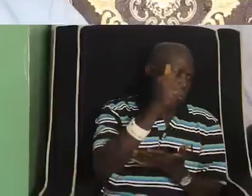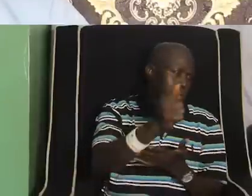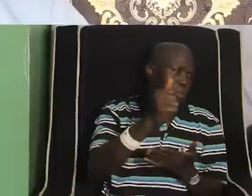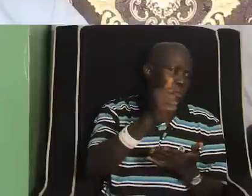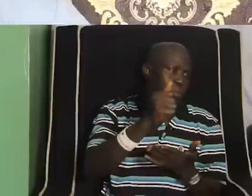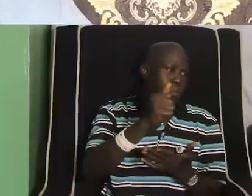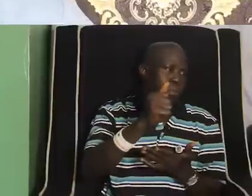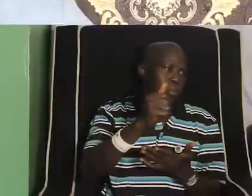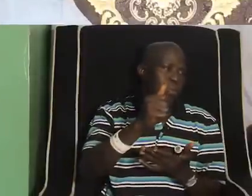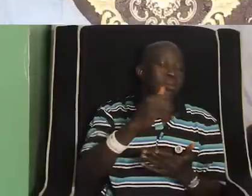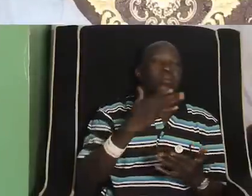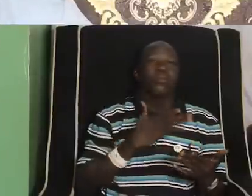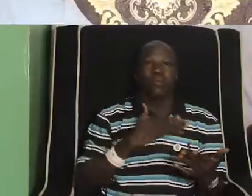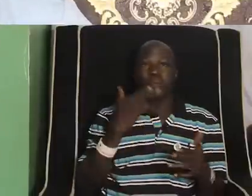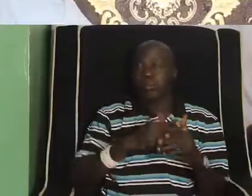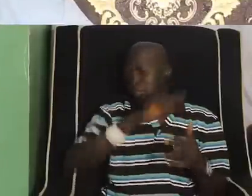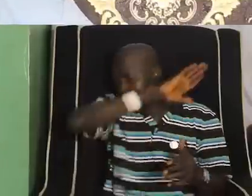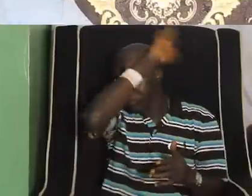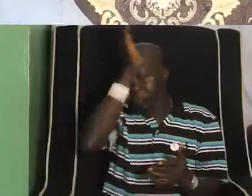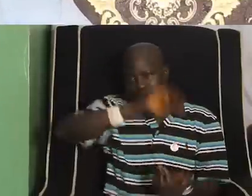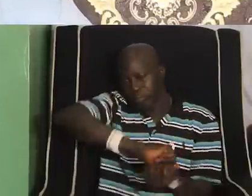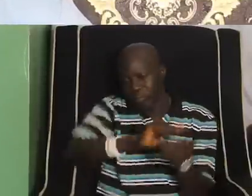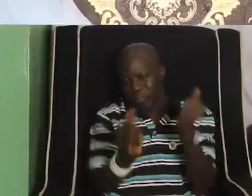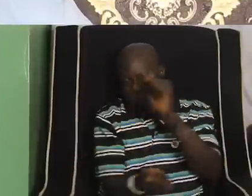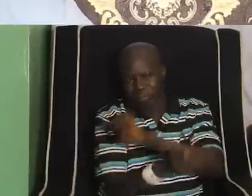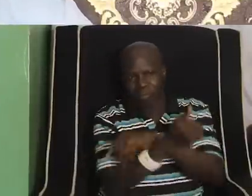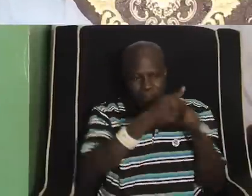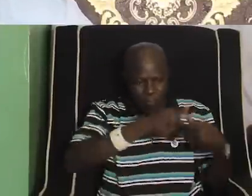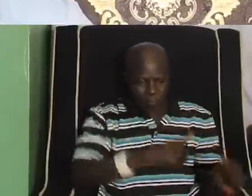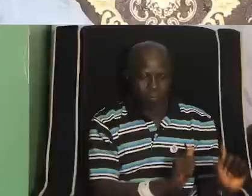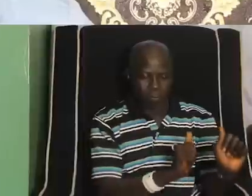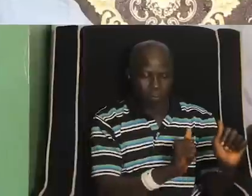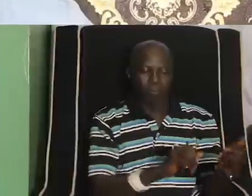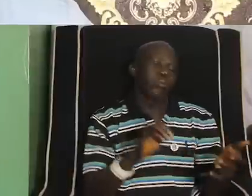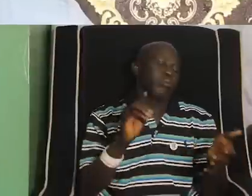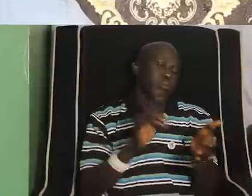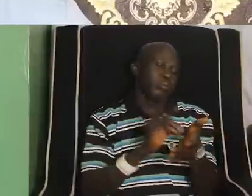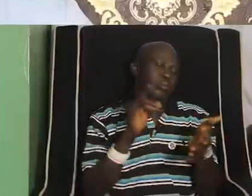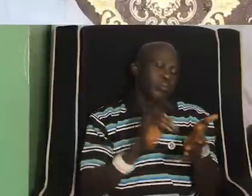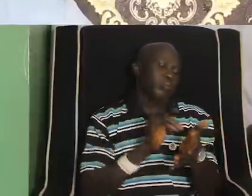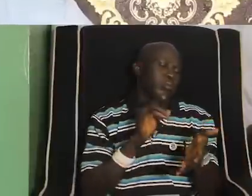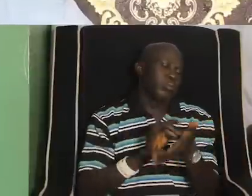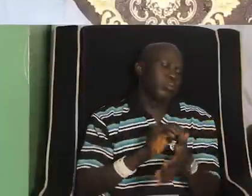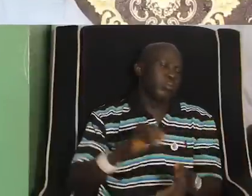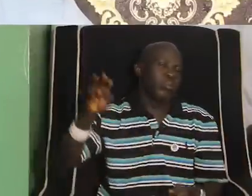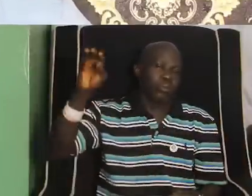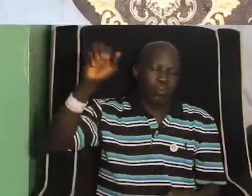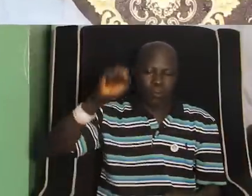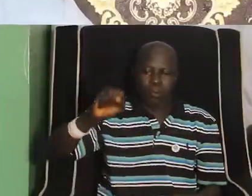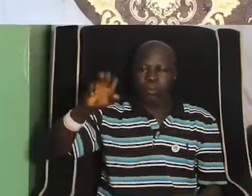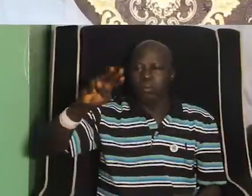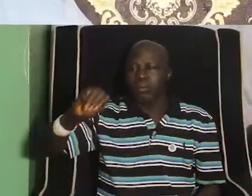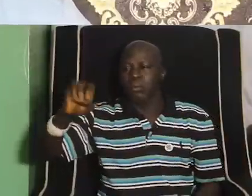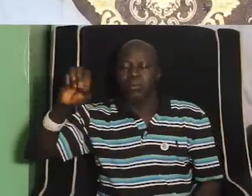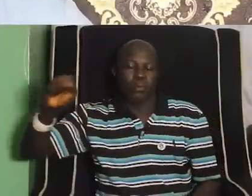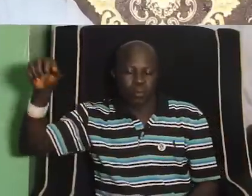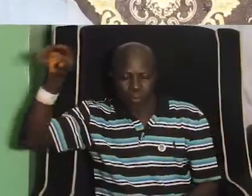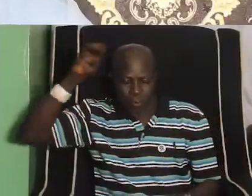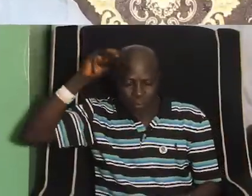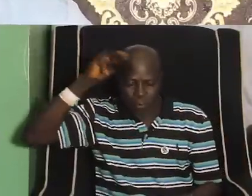Amen. Jesus' name alone. My name never changed. Apostle. He's the apostle. Dr. FMO Mustafa